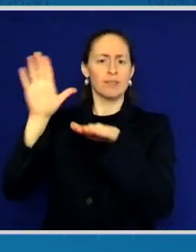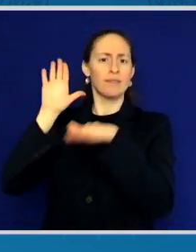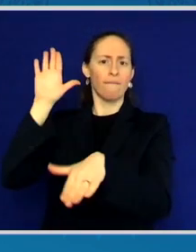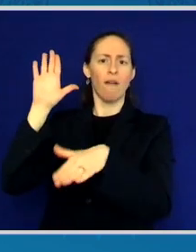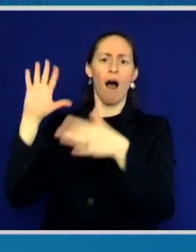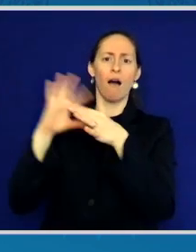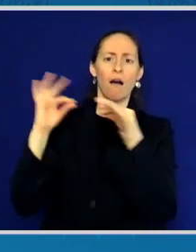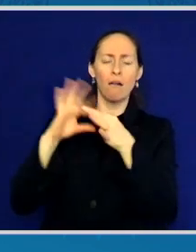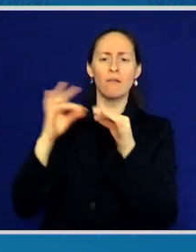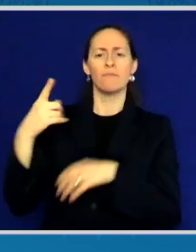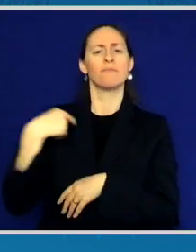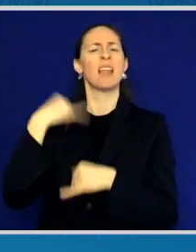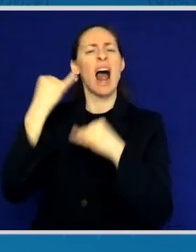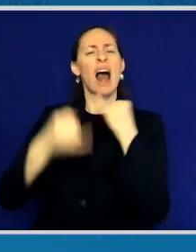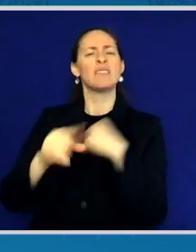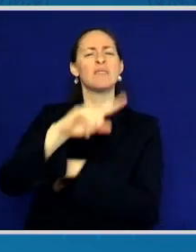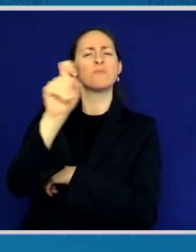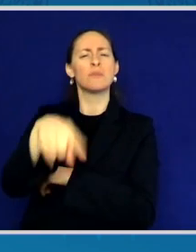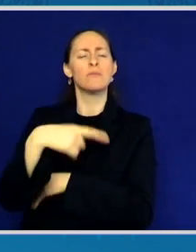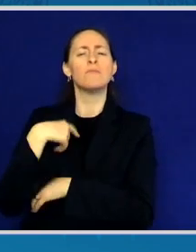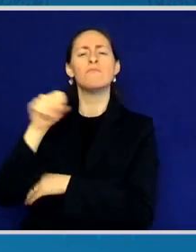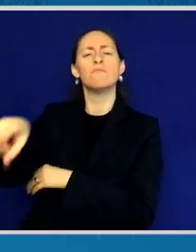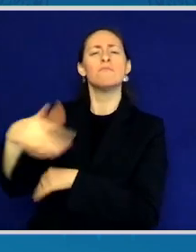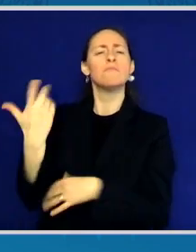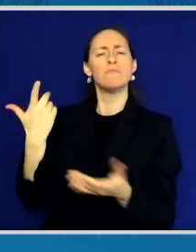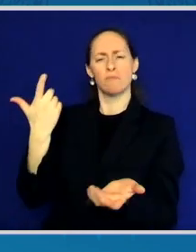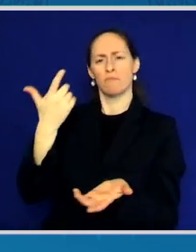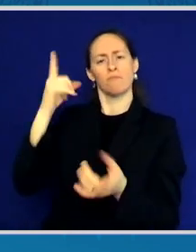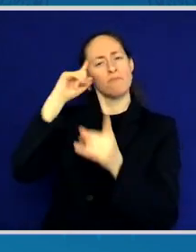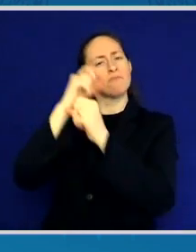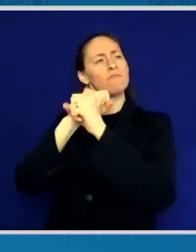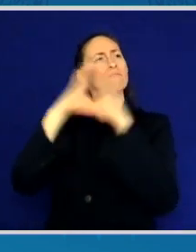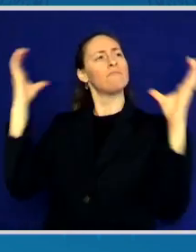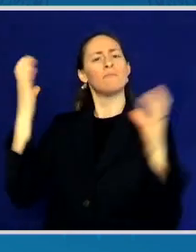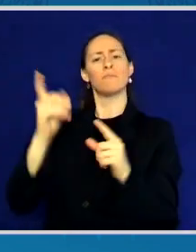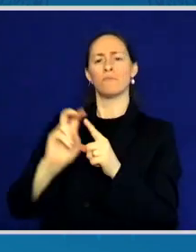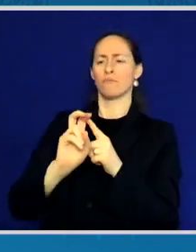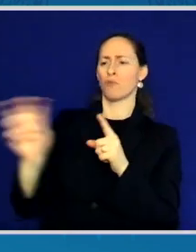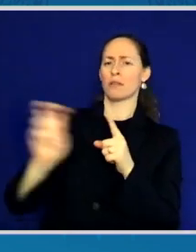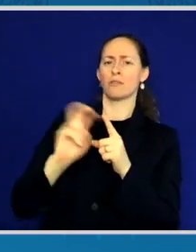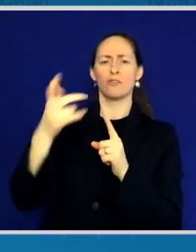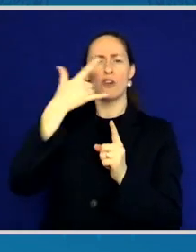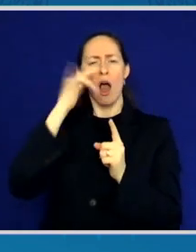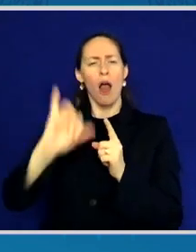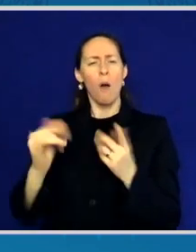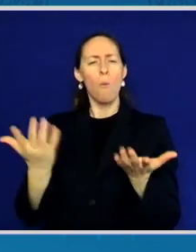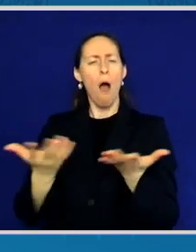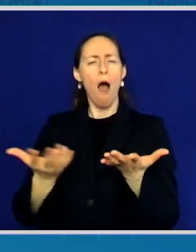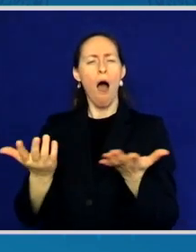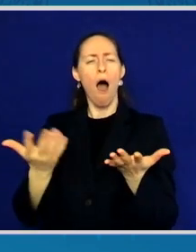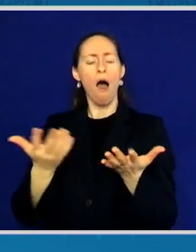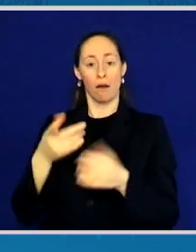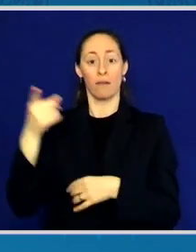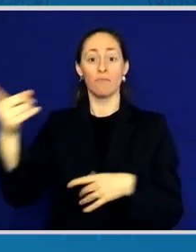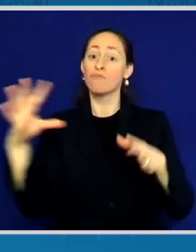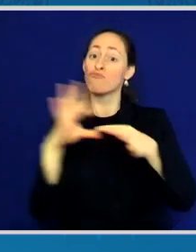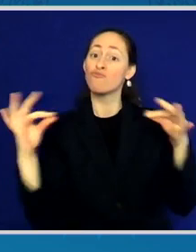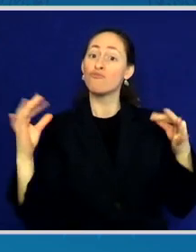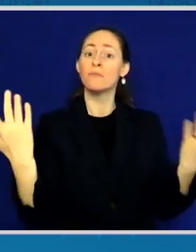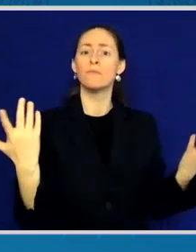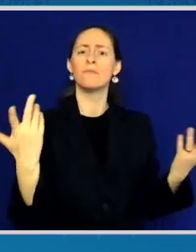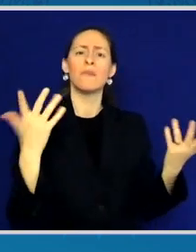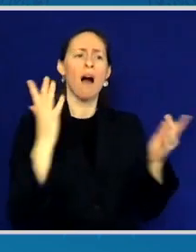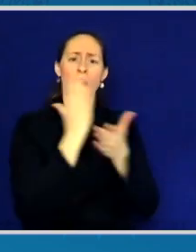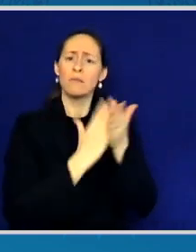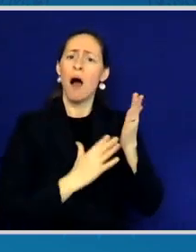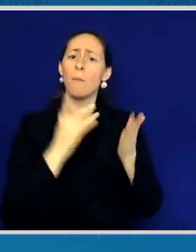transit means for people's lives, and his answer was just perfect in terms of how some people can't get home from work if they